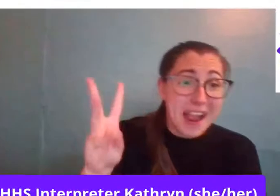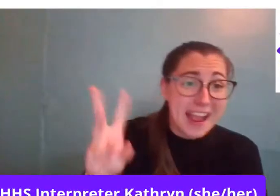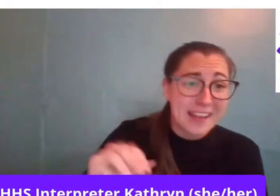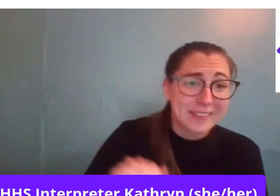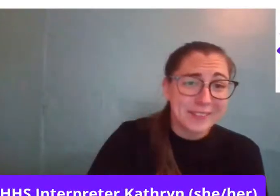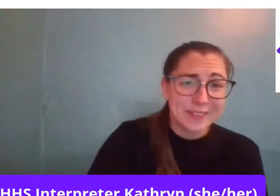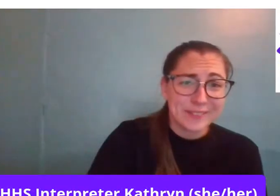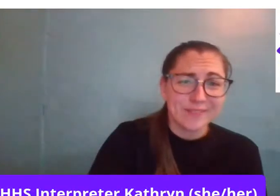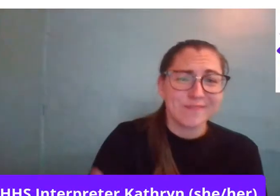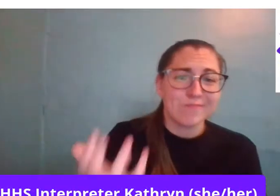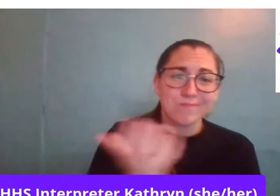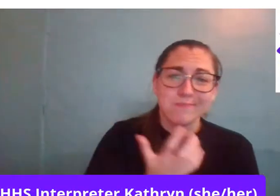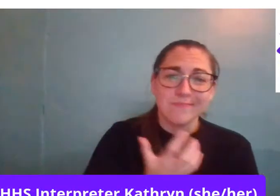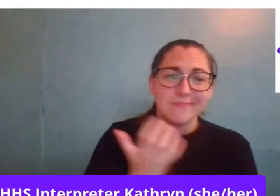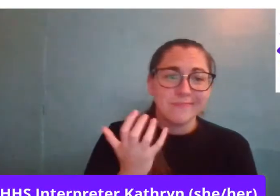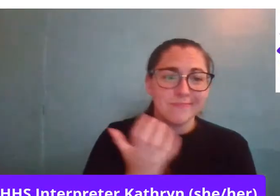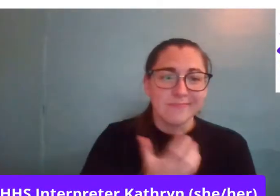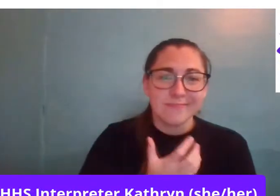Wow. Wow. Wow.